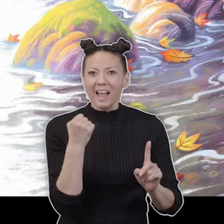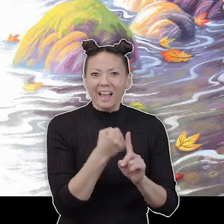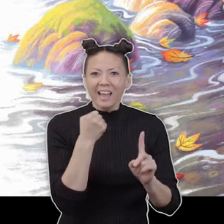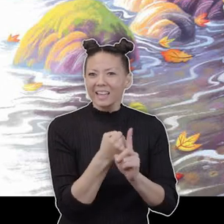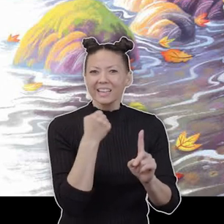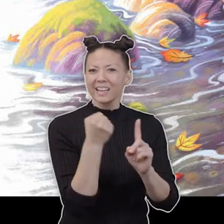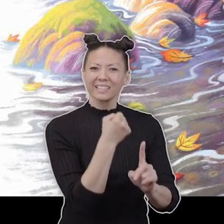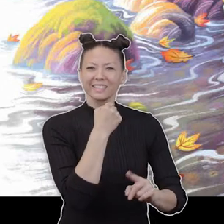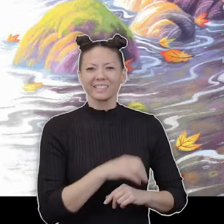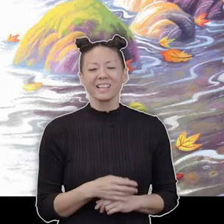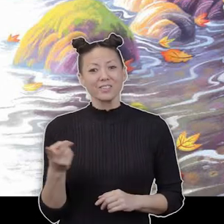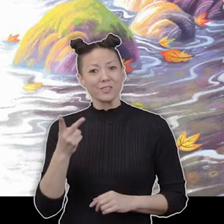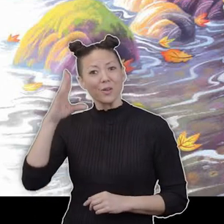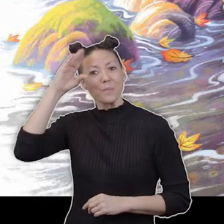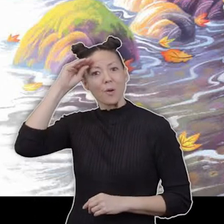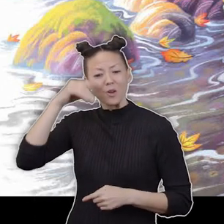get.